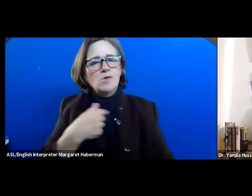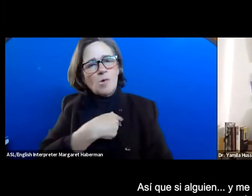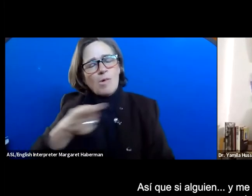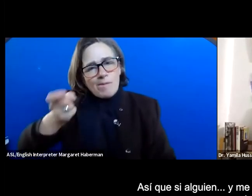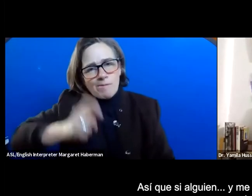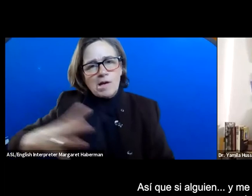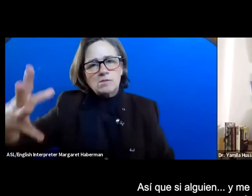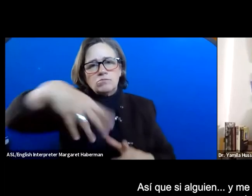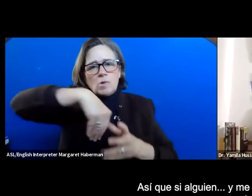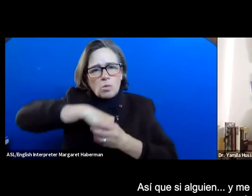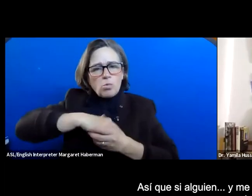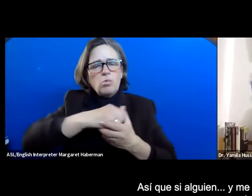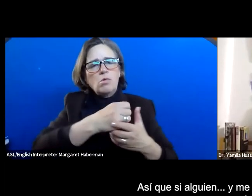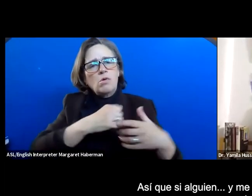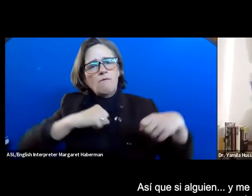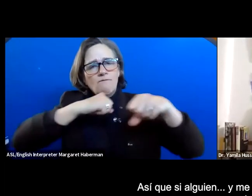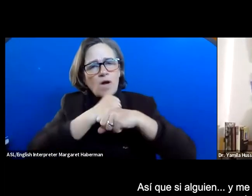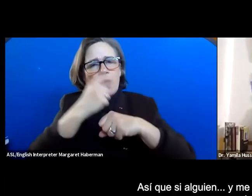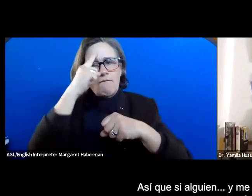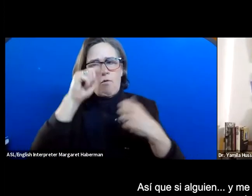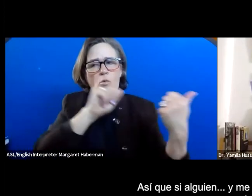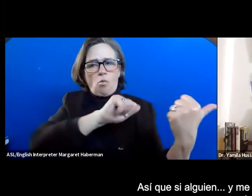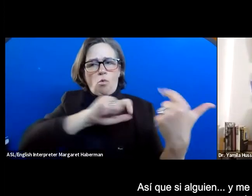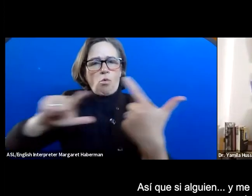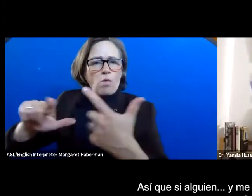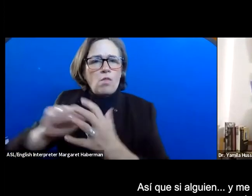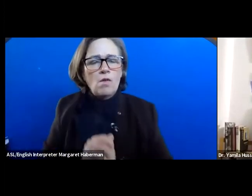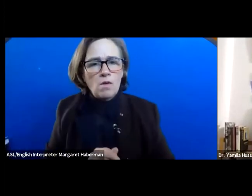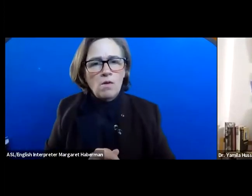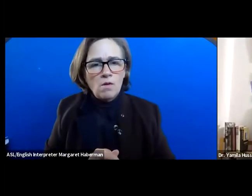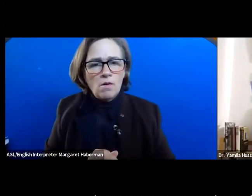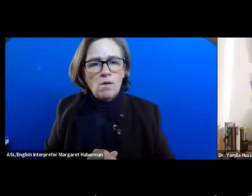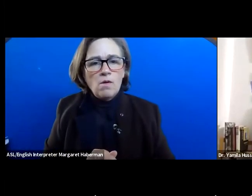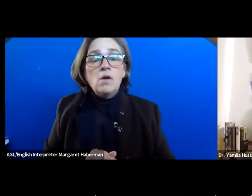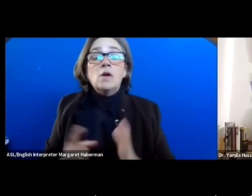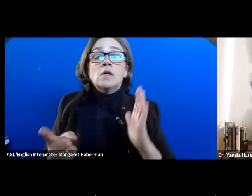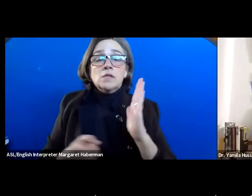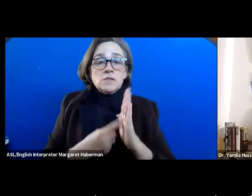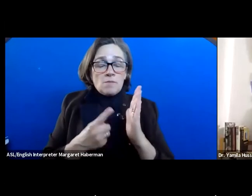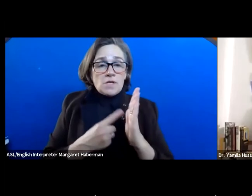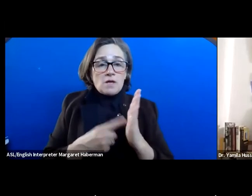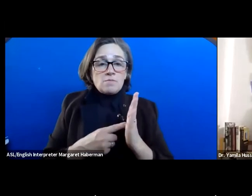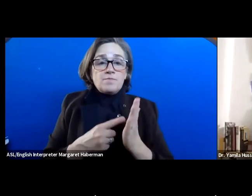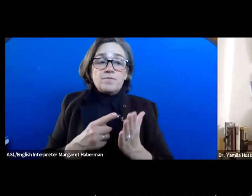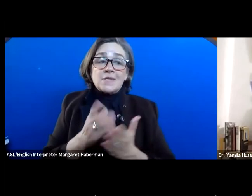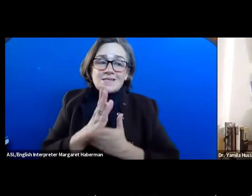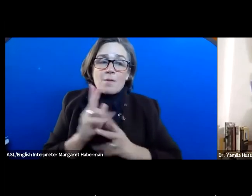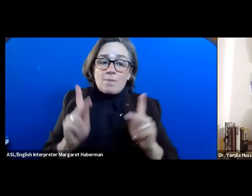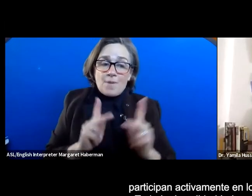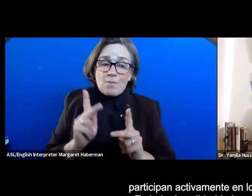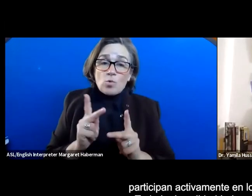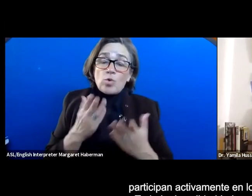overemphasized. So if anybody, and I find myself sometimes when some people with very good intentions, I